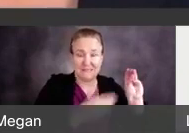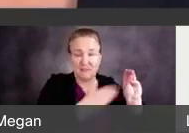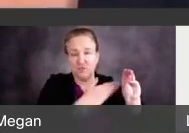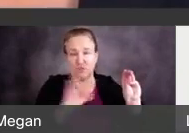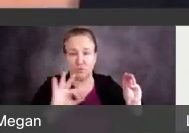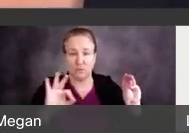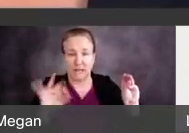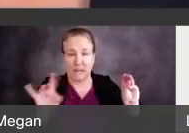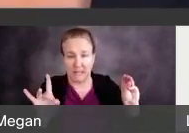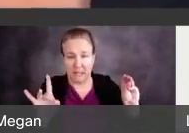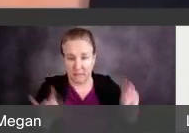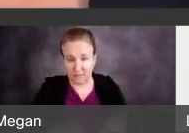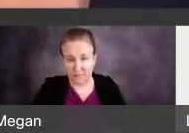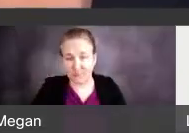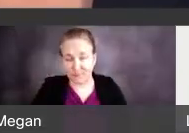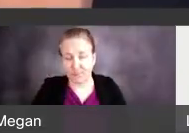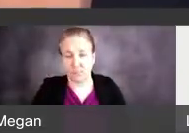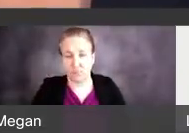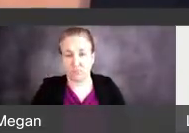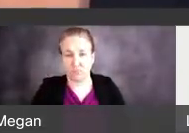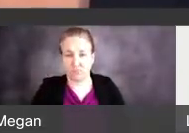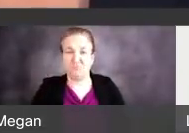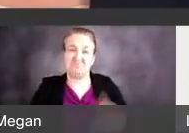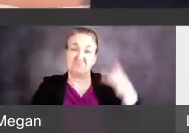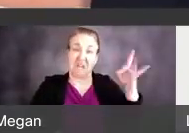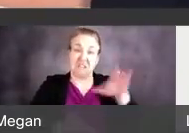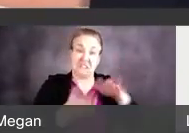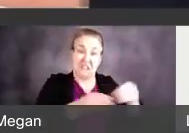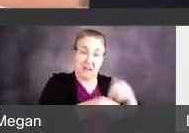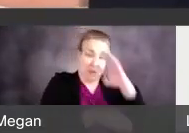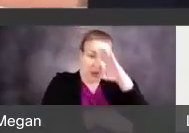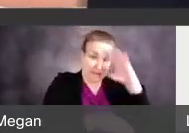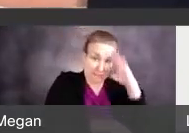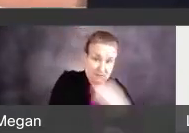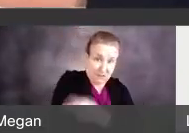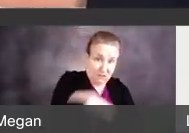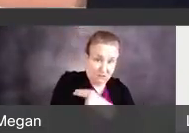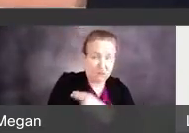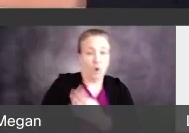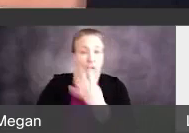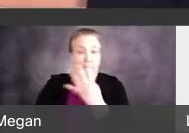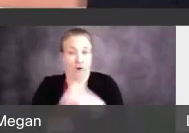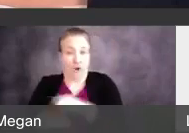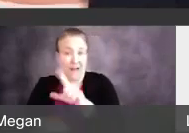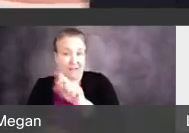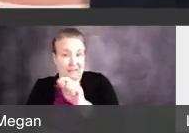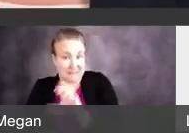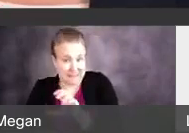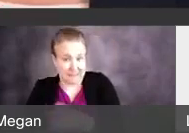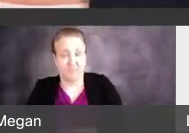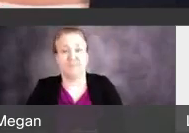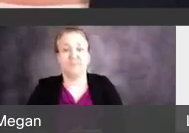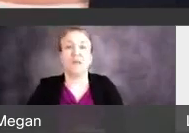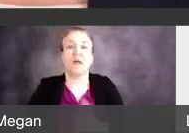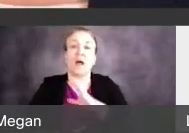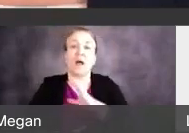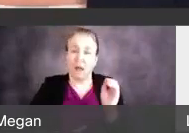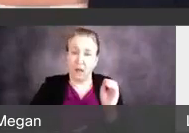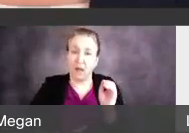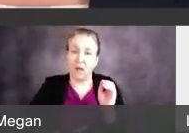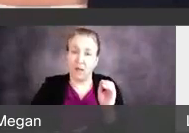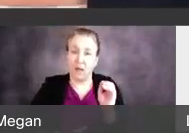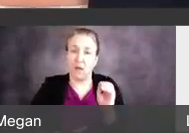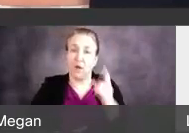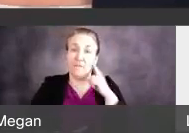years old. 18 died in a hospital, 4 at a long-term care facility. And in terms